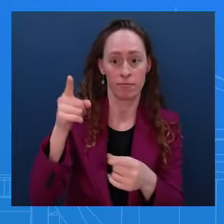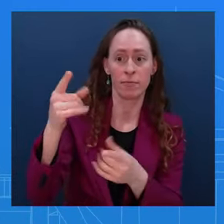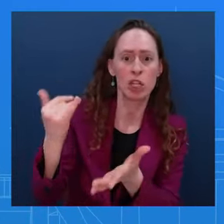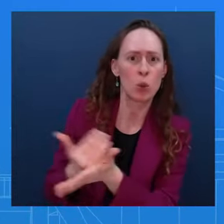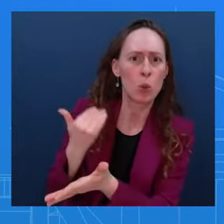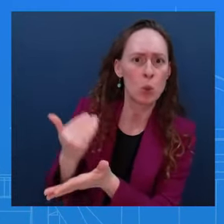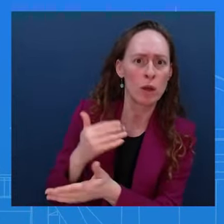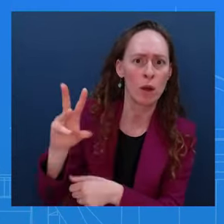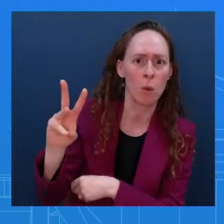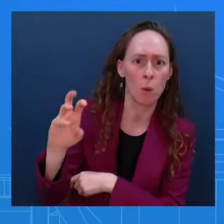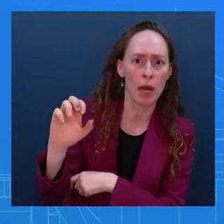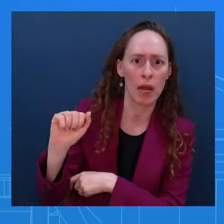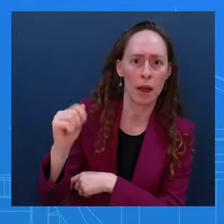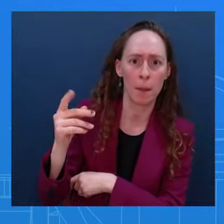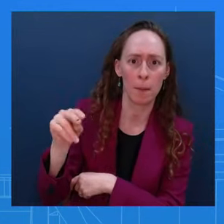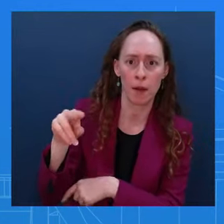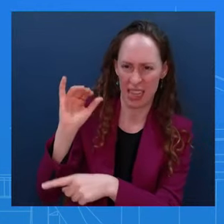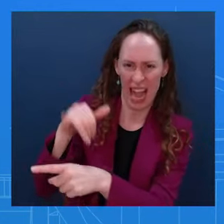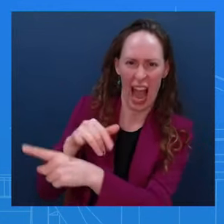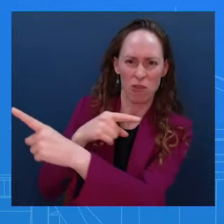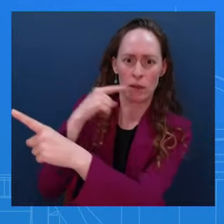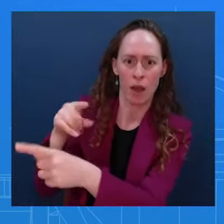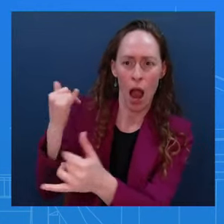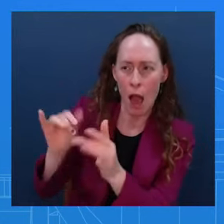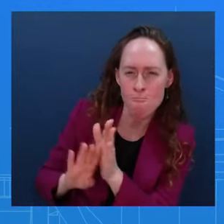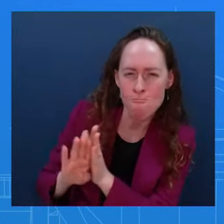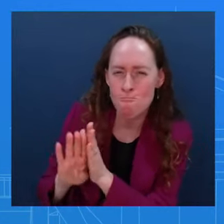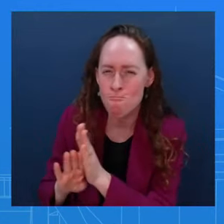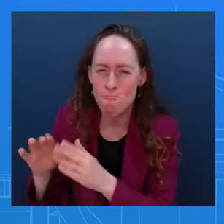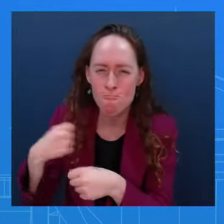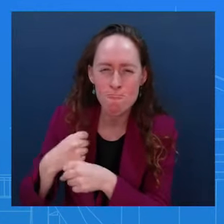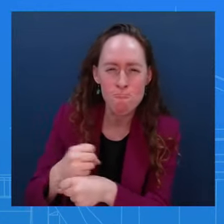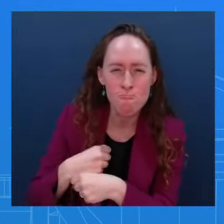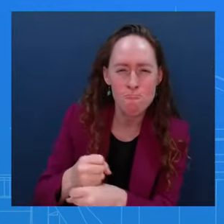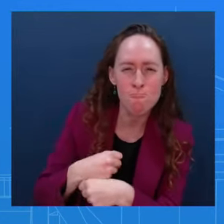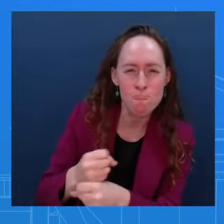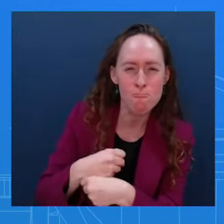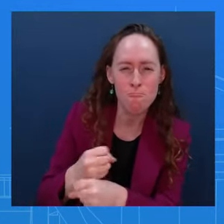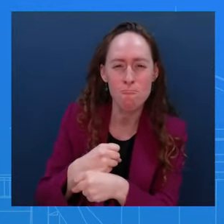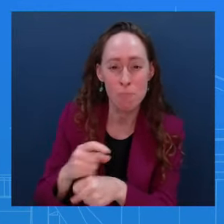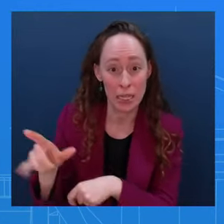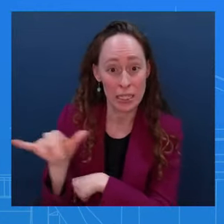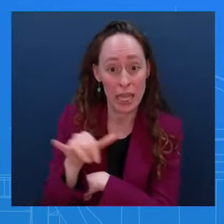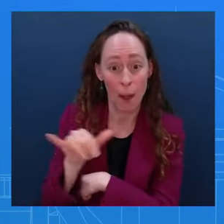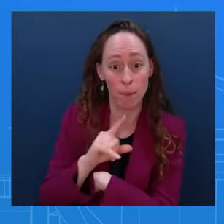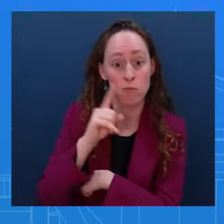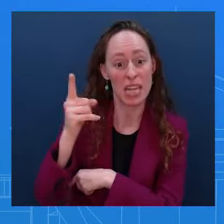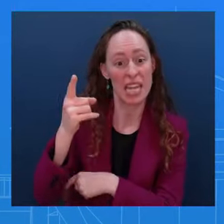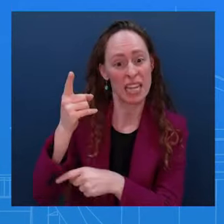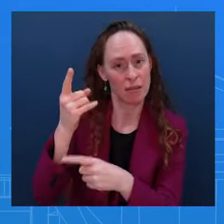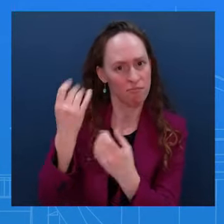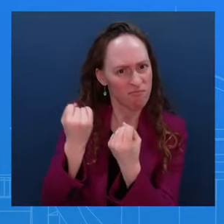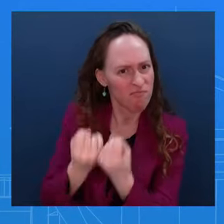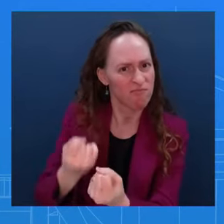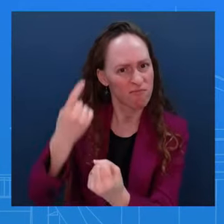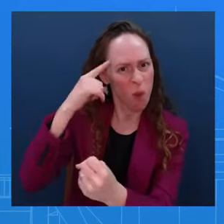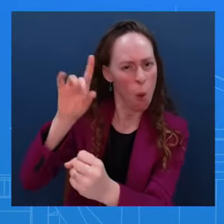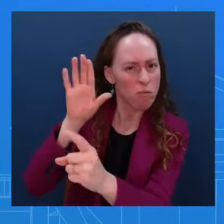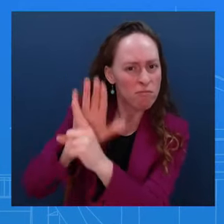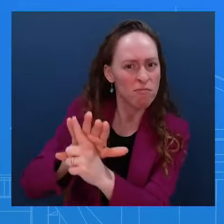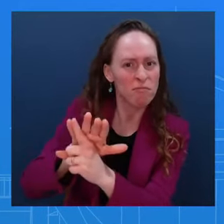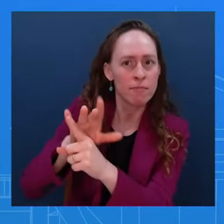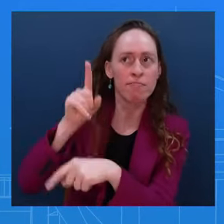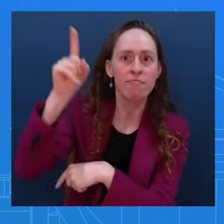have developed, is in fact space-based, and or does it involve some test of a weapon that